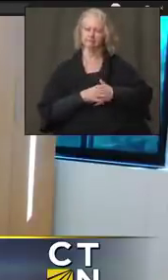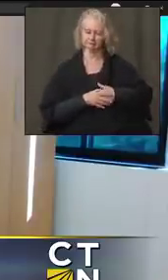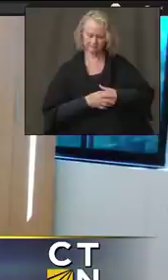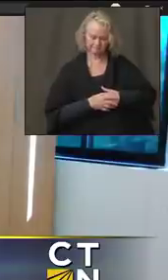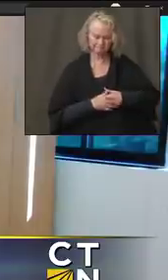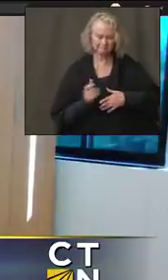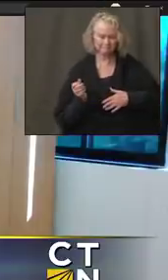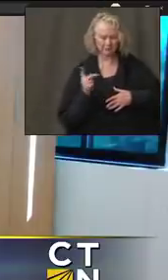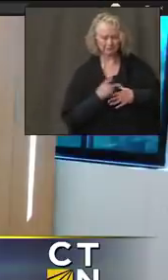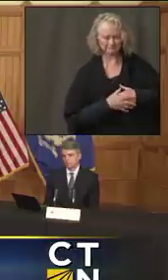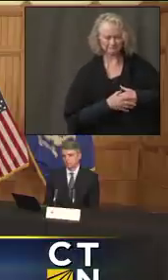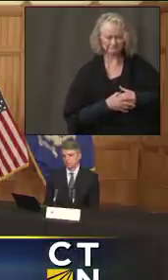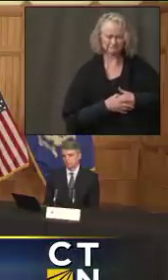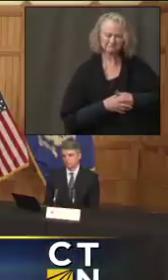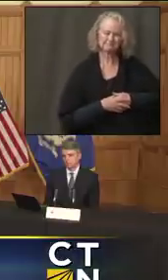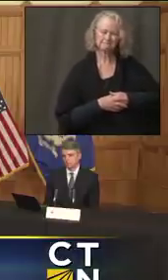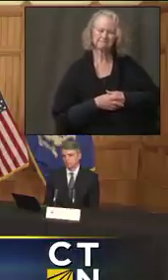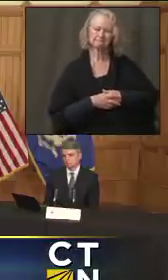Okay.